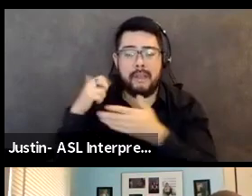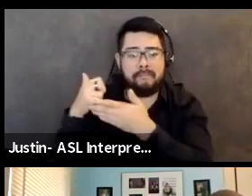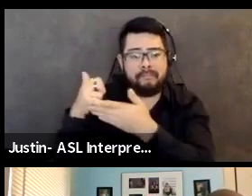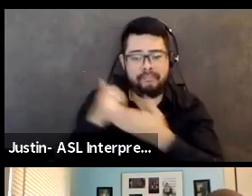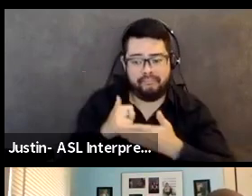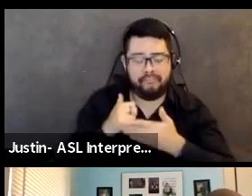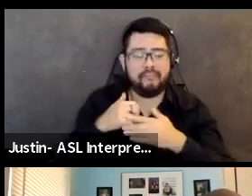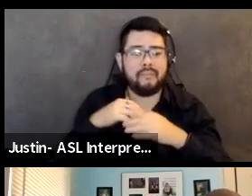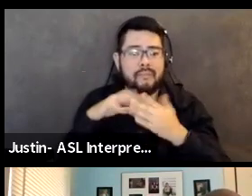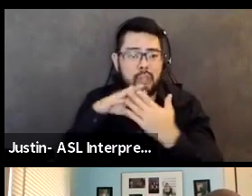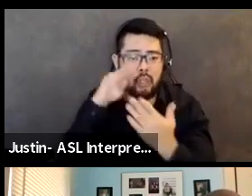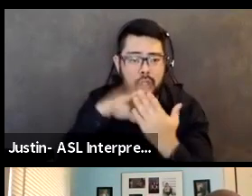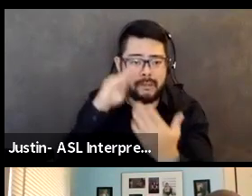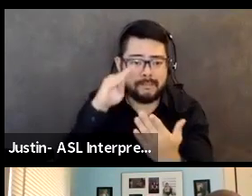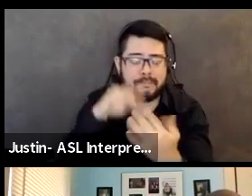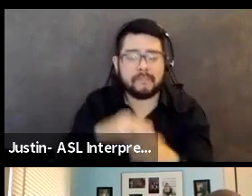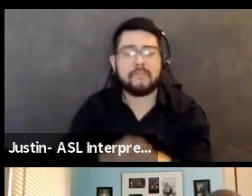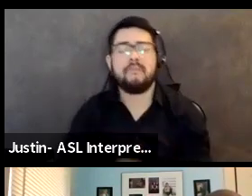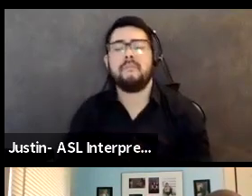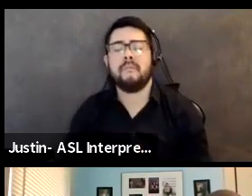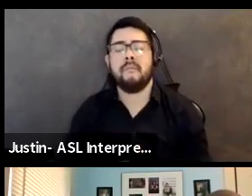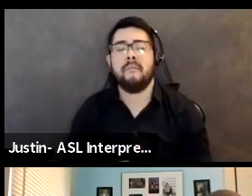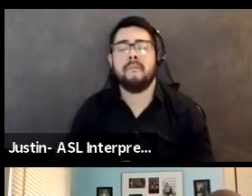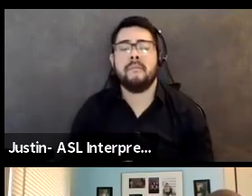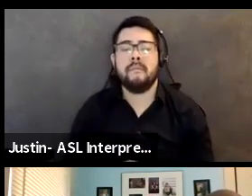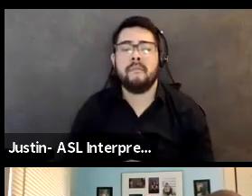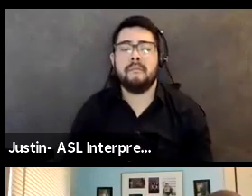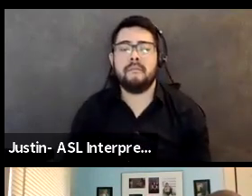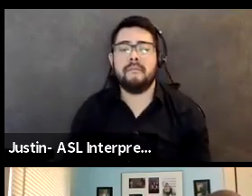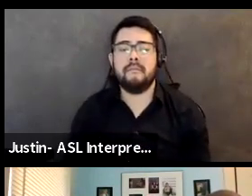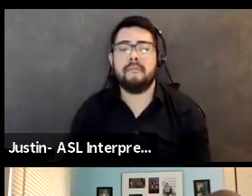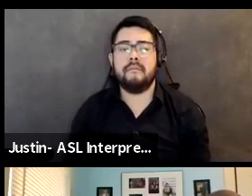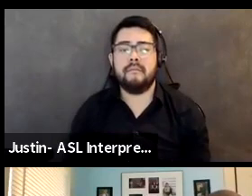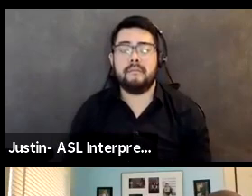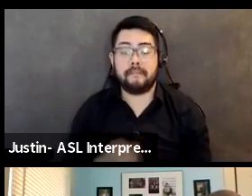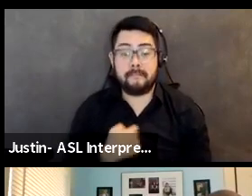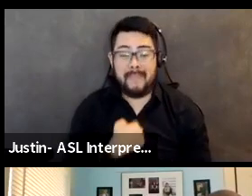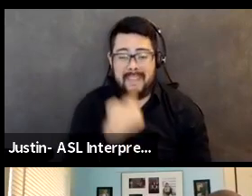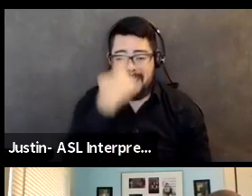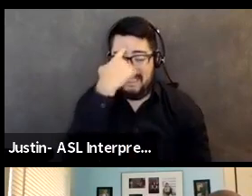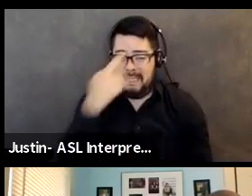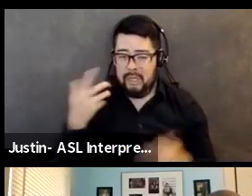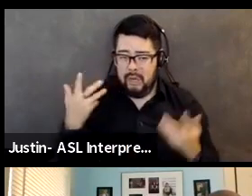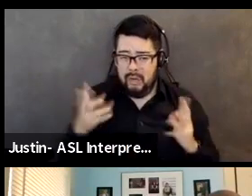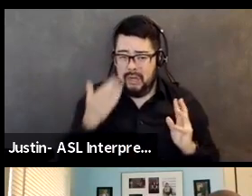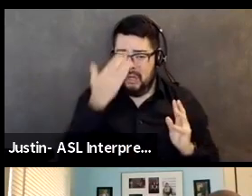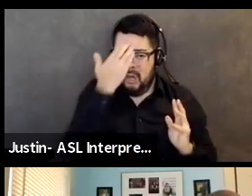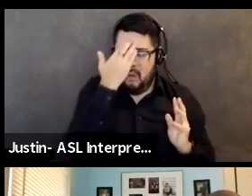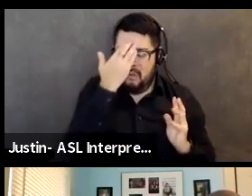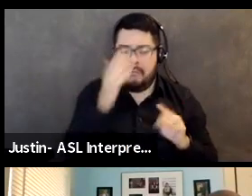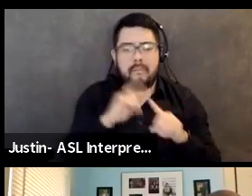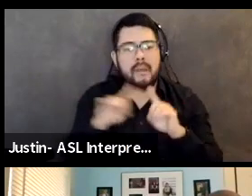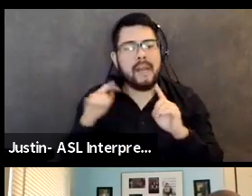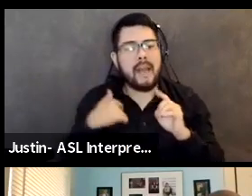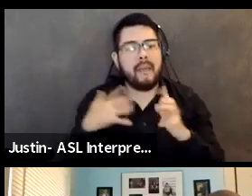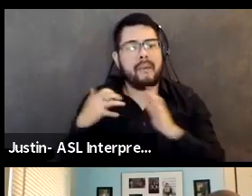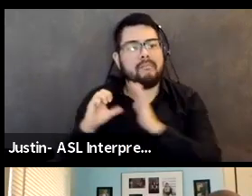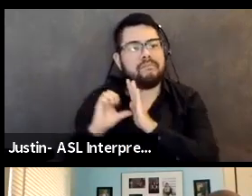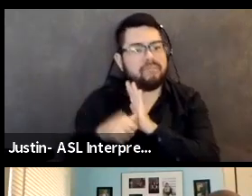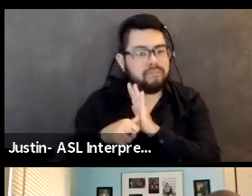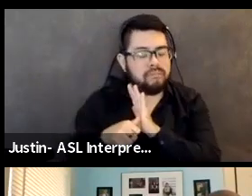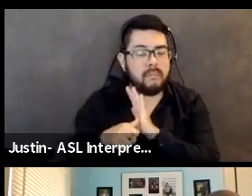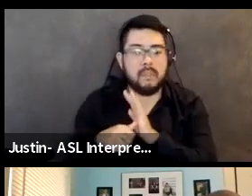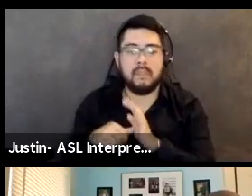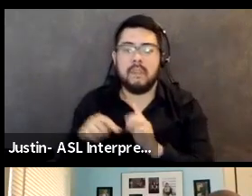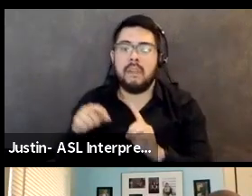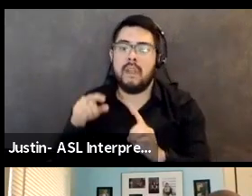i i i just wanna i i think i know but i want to stress that this is very very